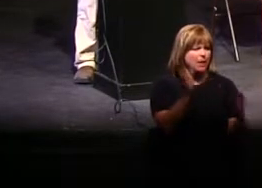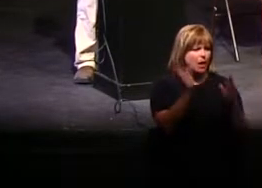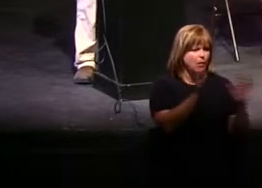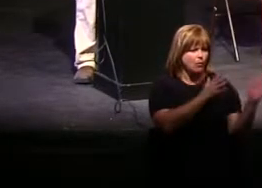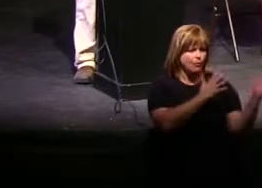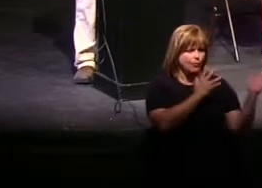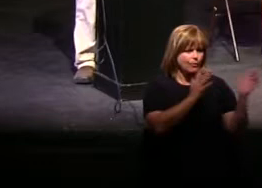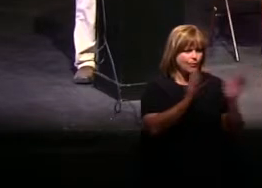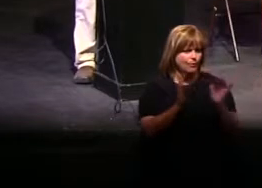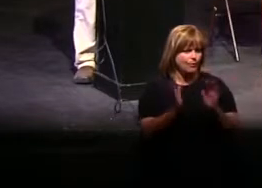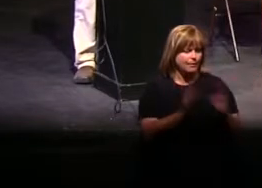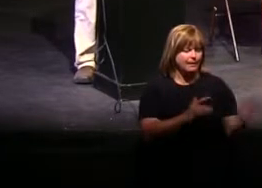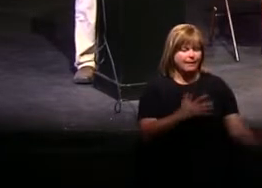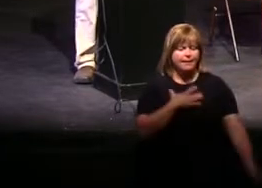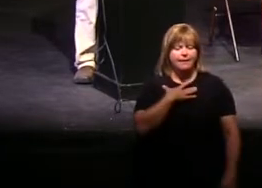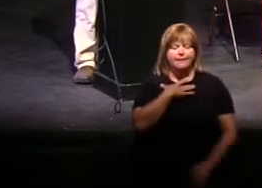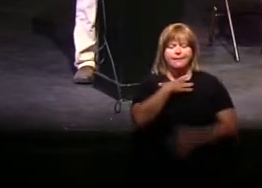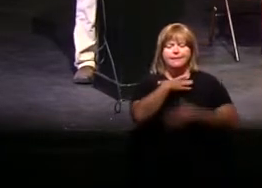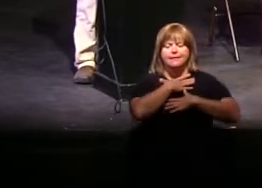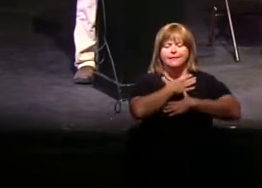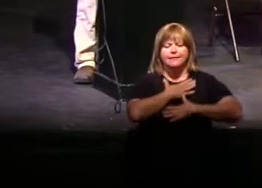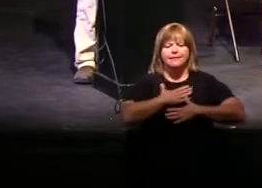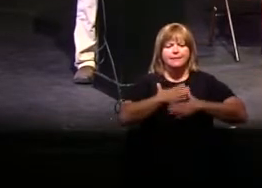I like the wind.